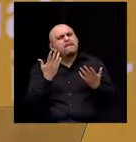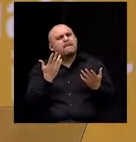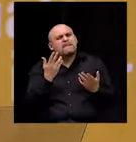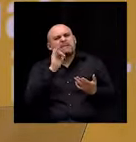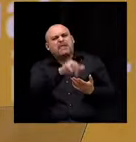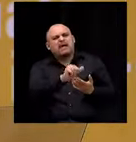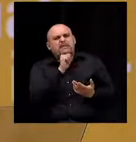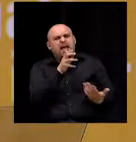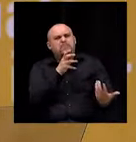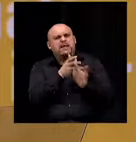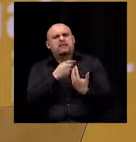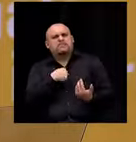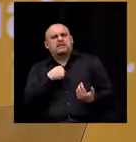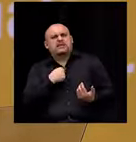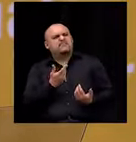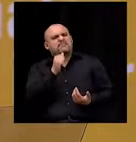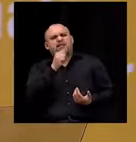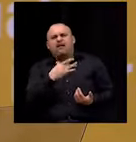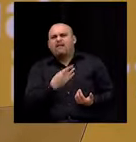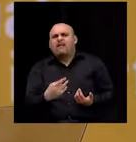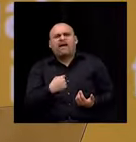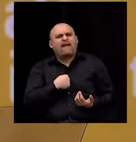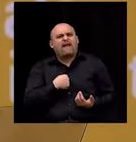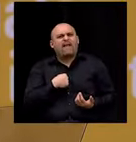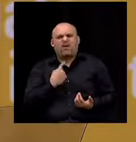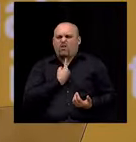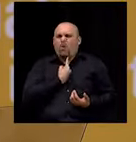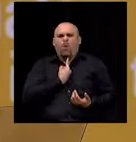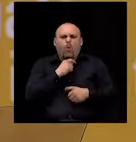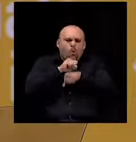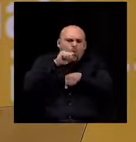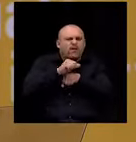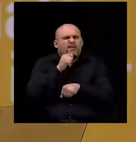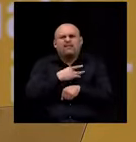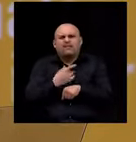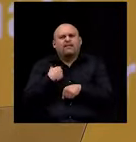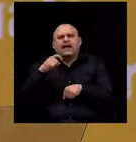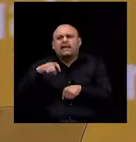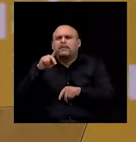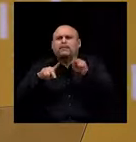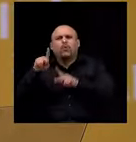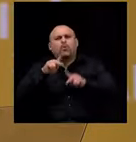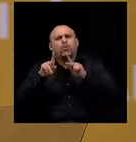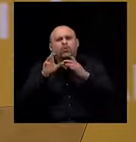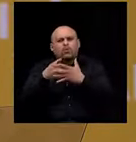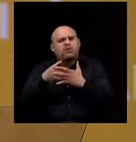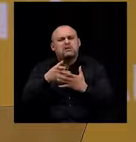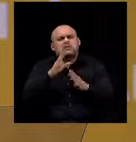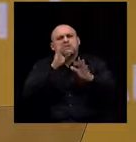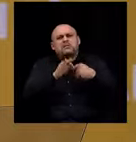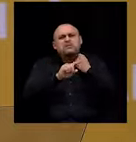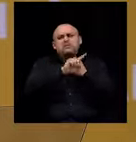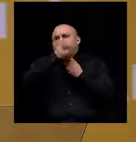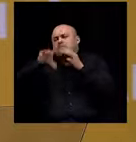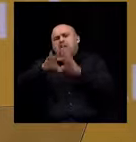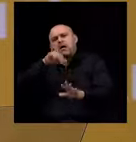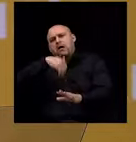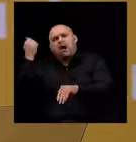me. I didn't like being all alone. I needed people. So I went out and found a